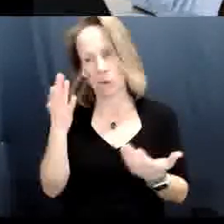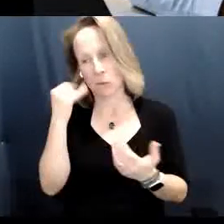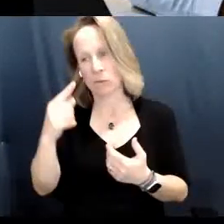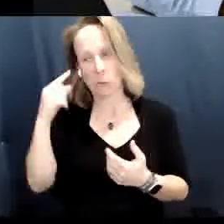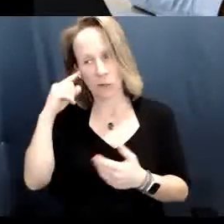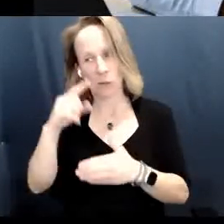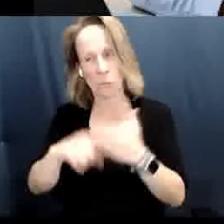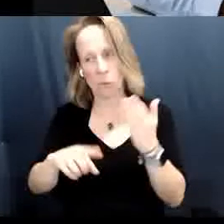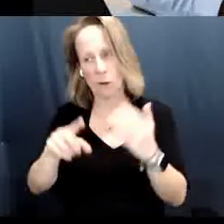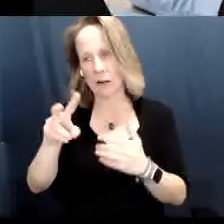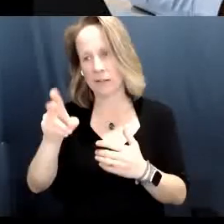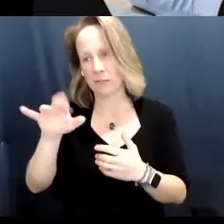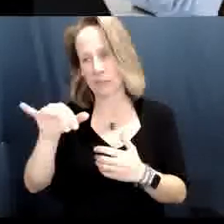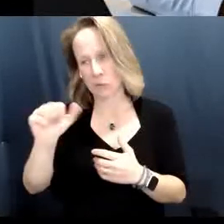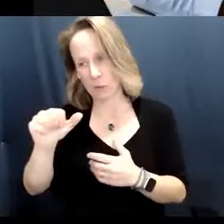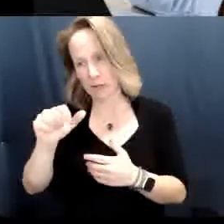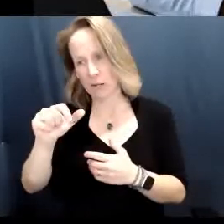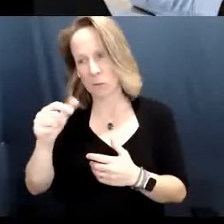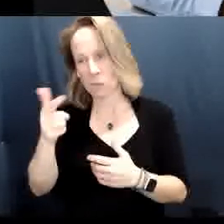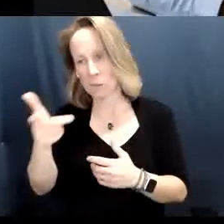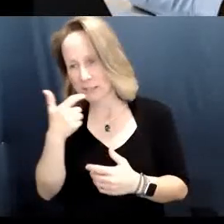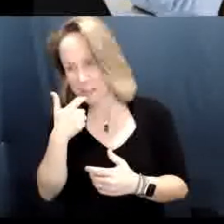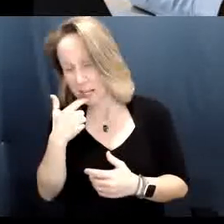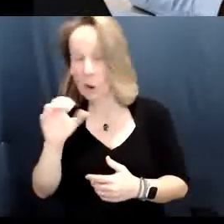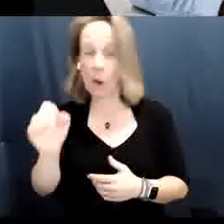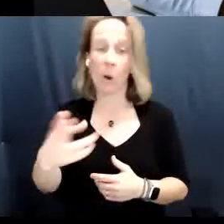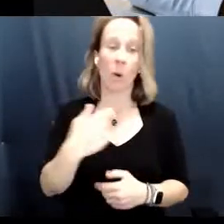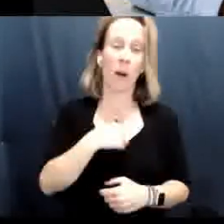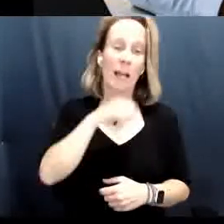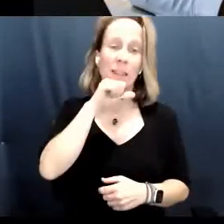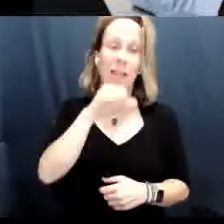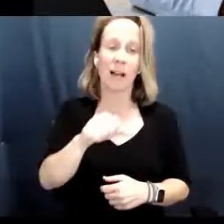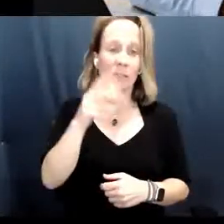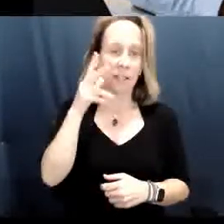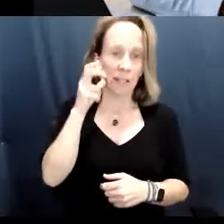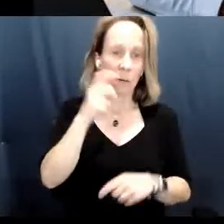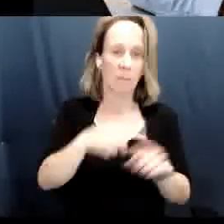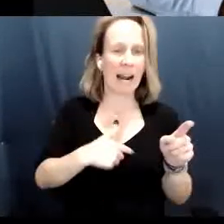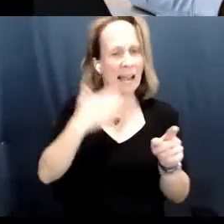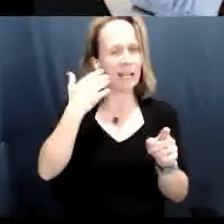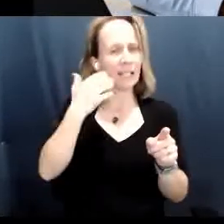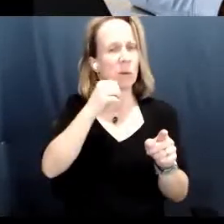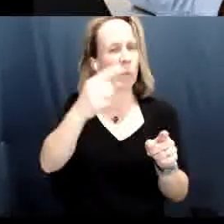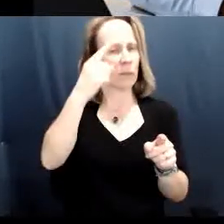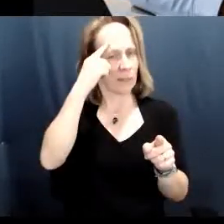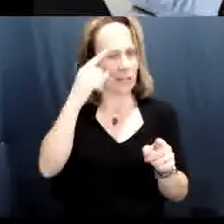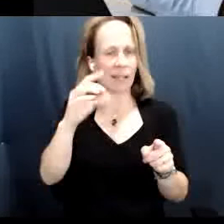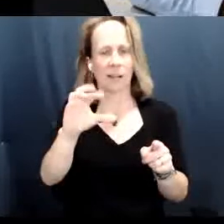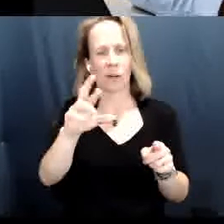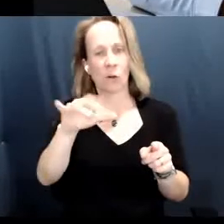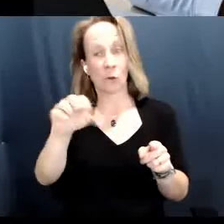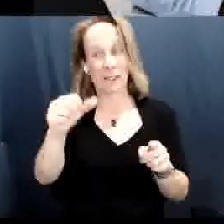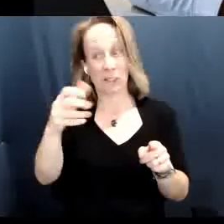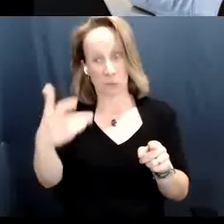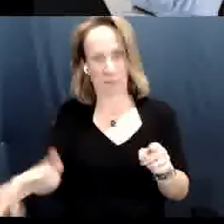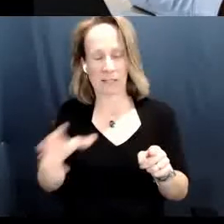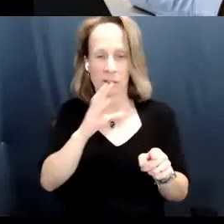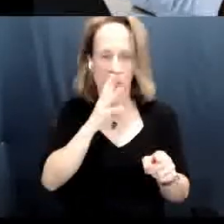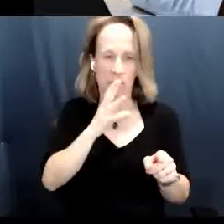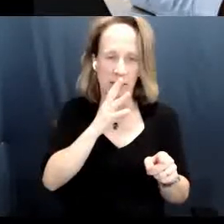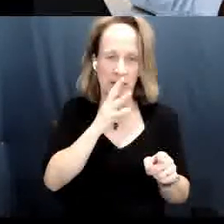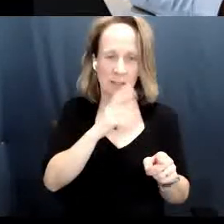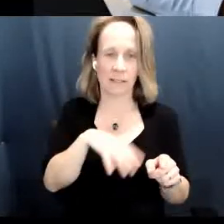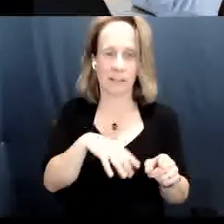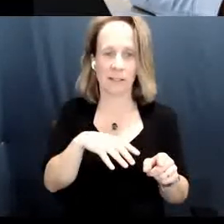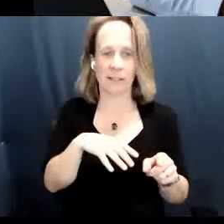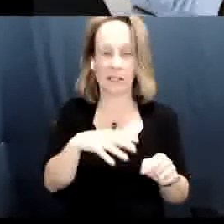I would love to hear what you have to say, but I don't think Chris was done speaking. If the interrupting or cutting off